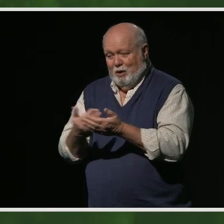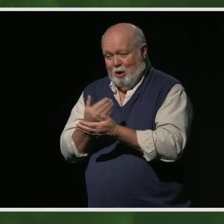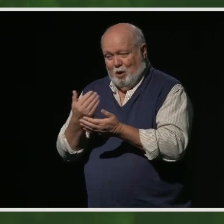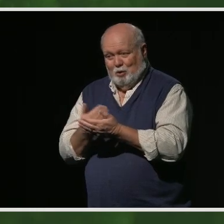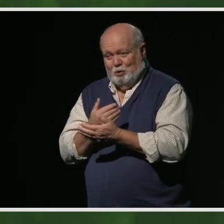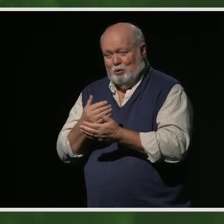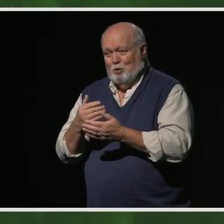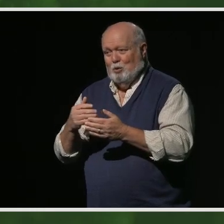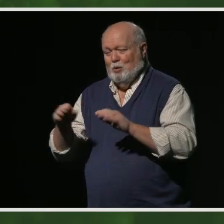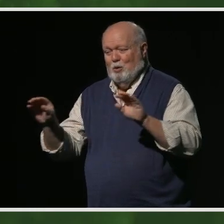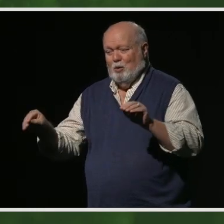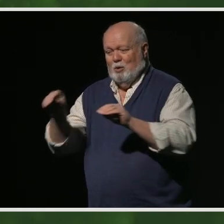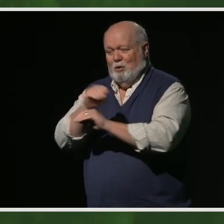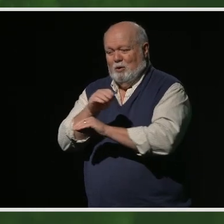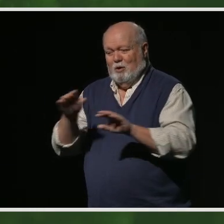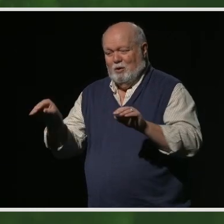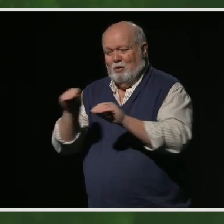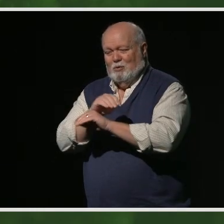option.